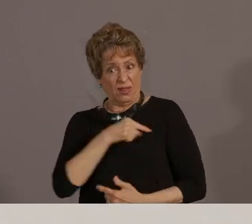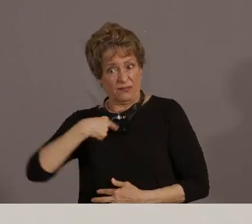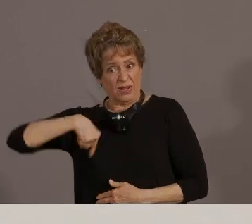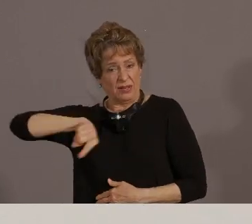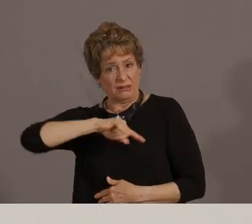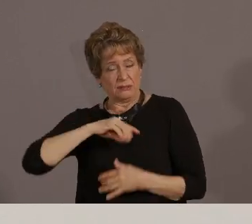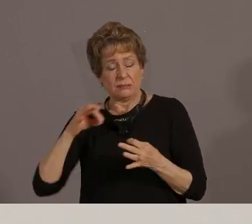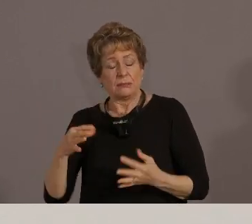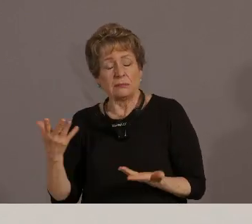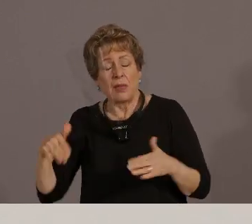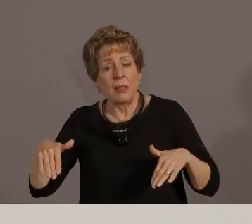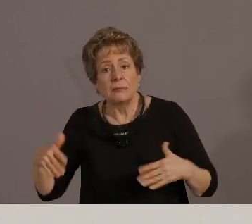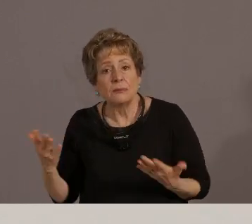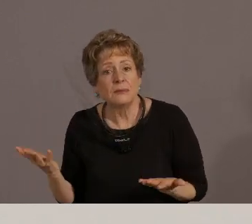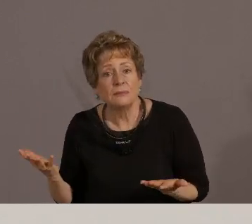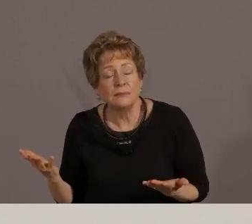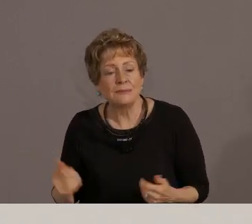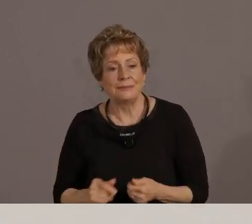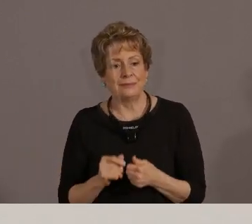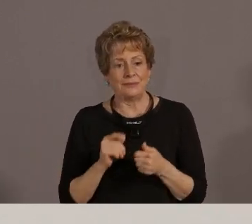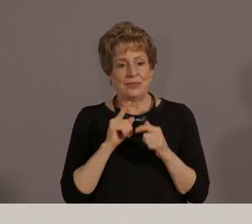our previous